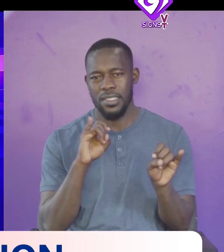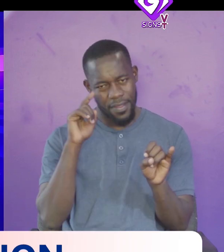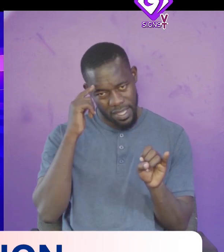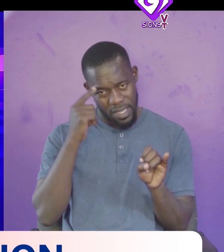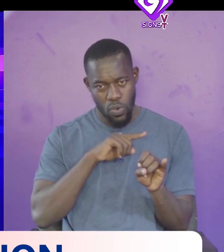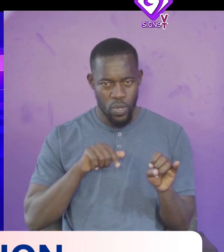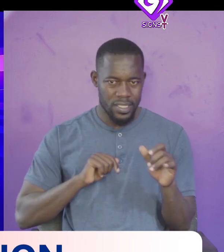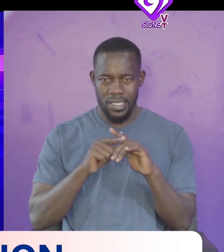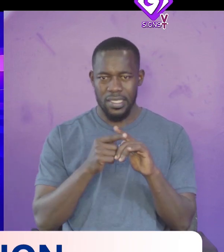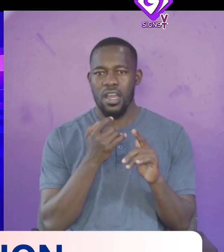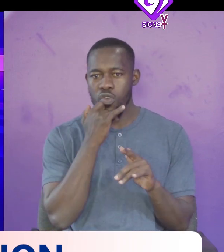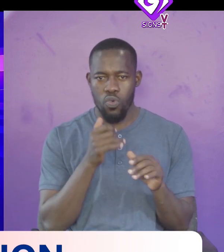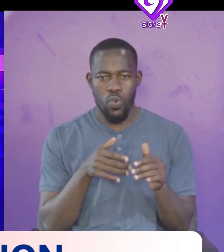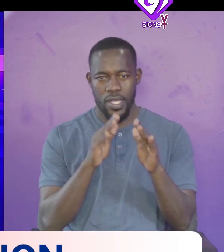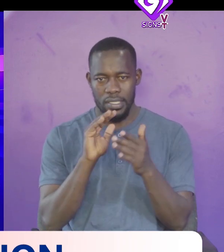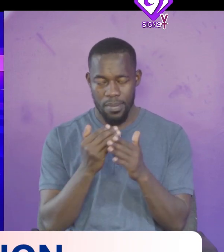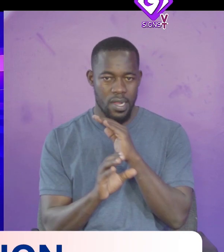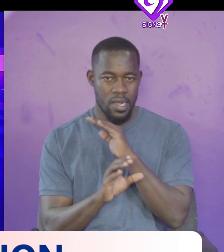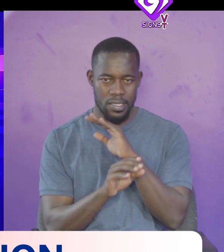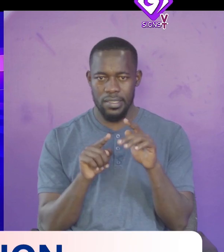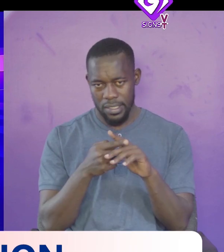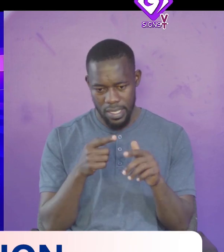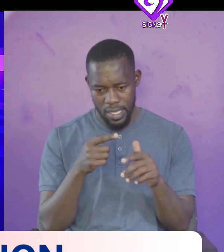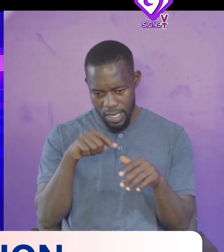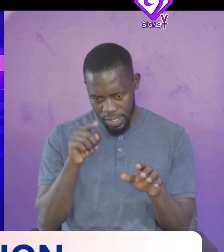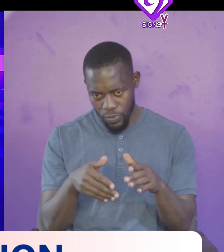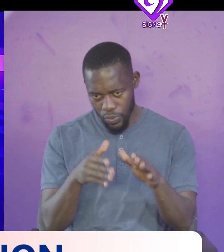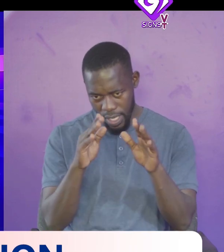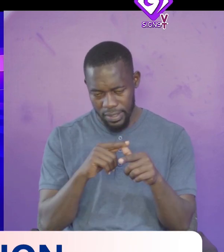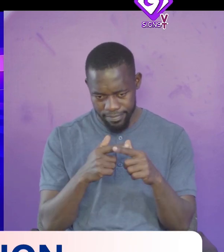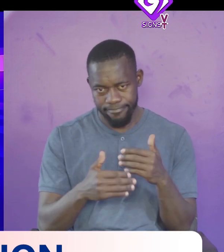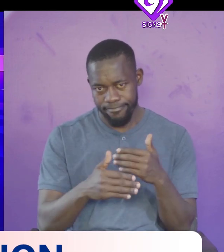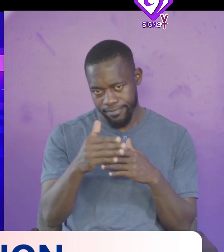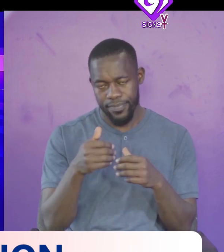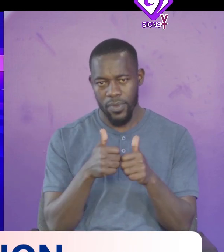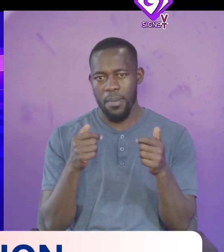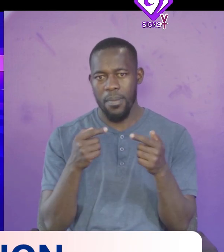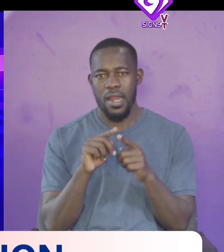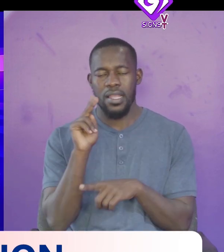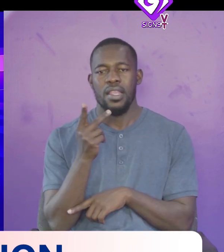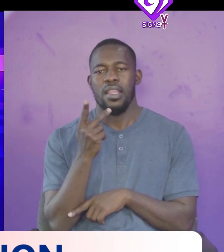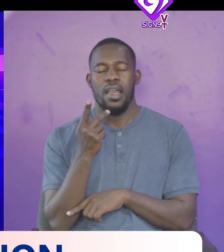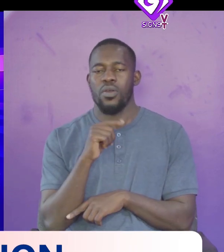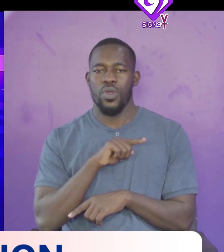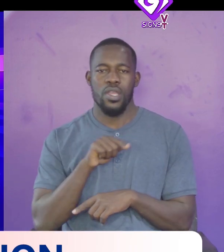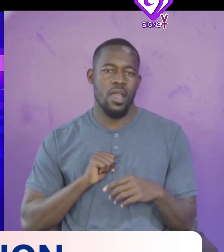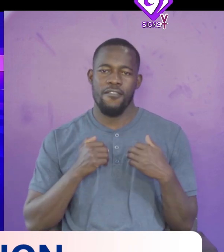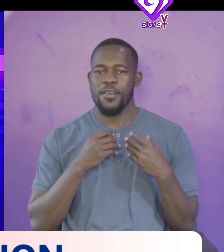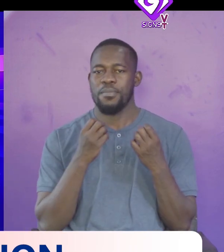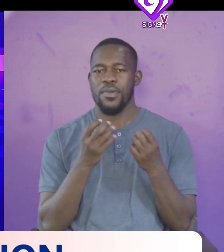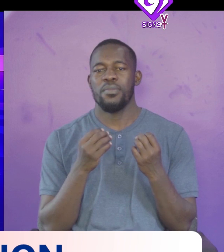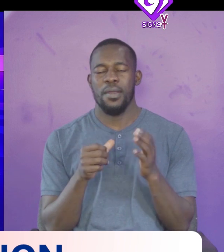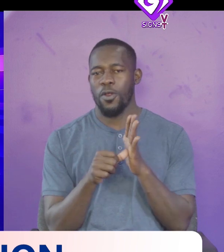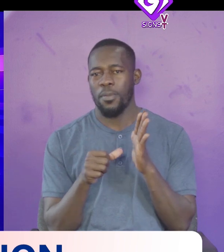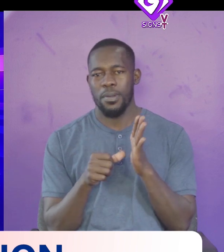Other countries started on a right footing and they moved. Right. But Kenya, we had questions. All the